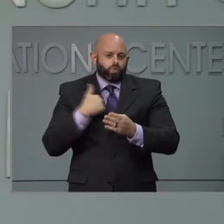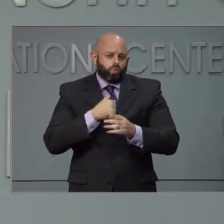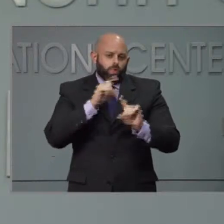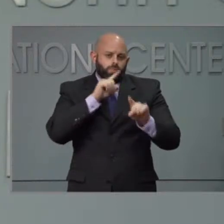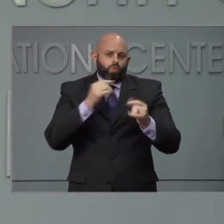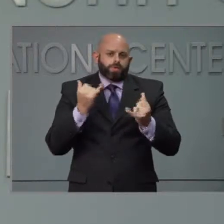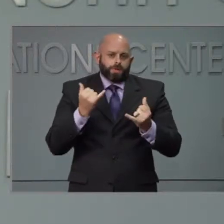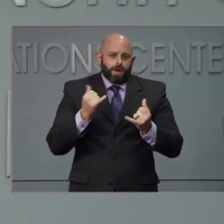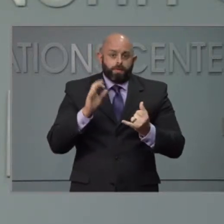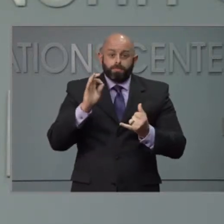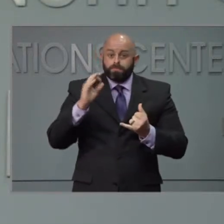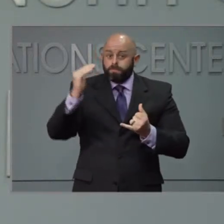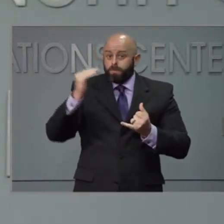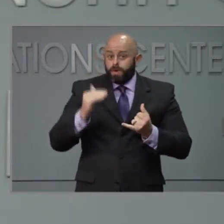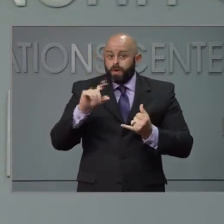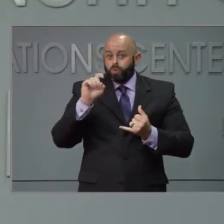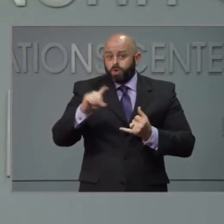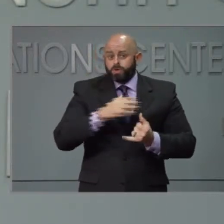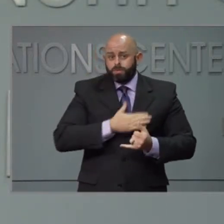Next question, please.